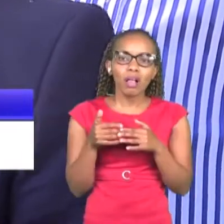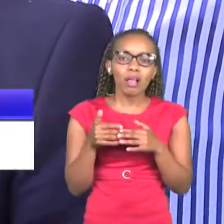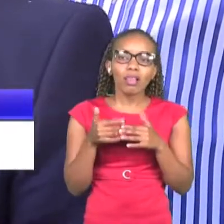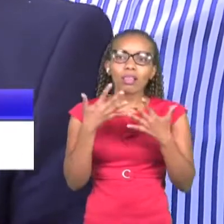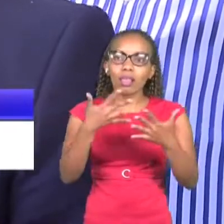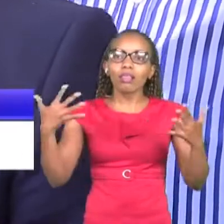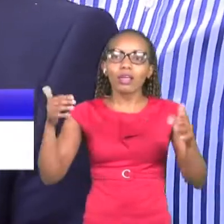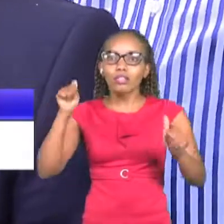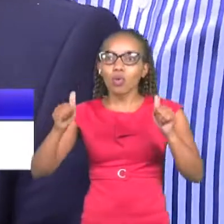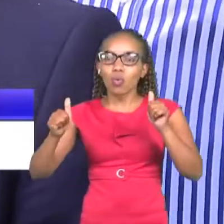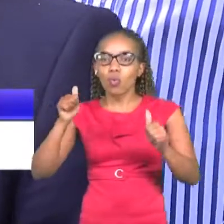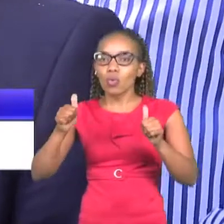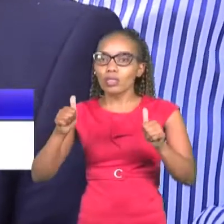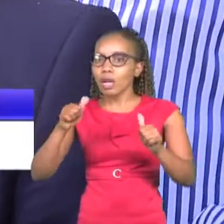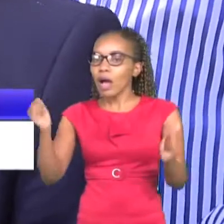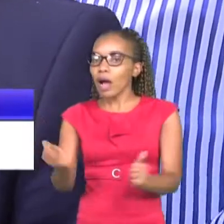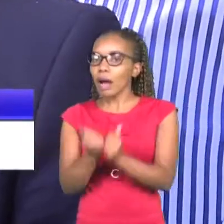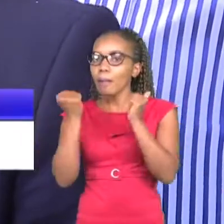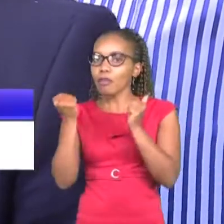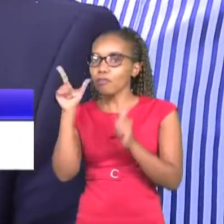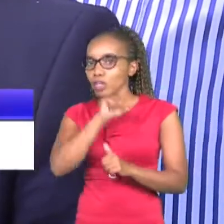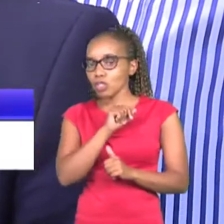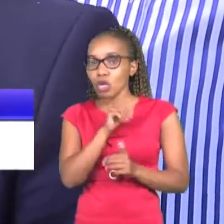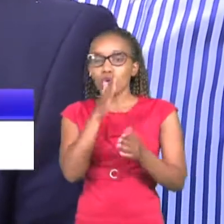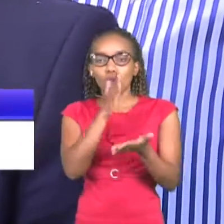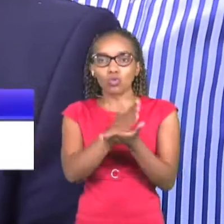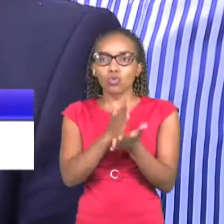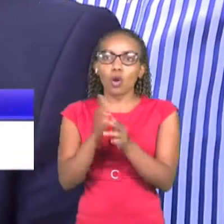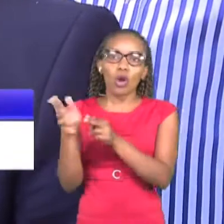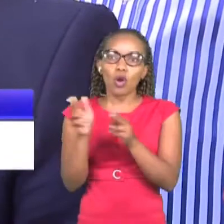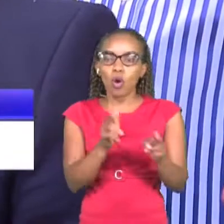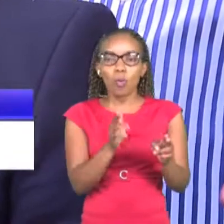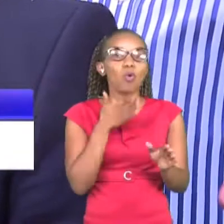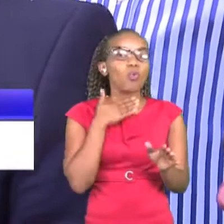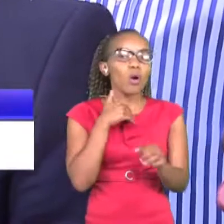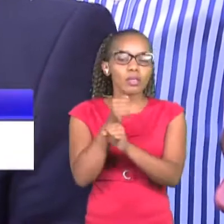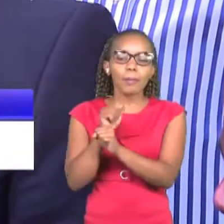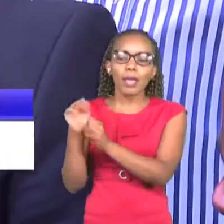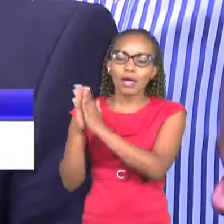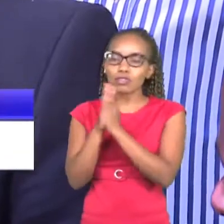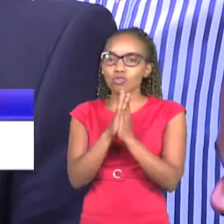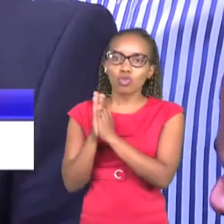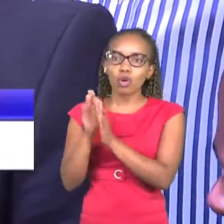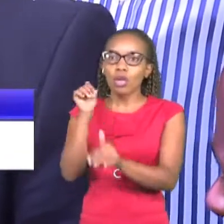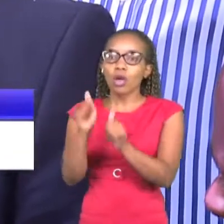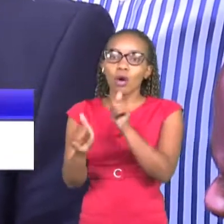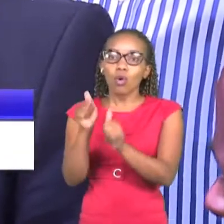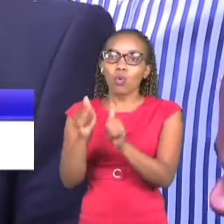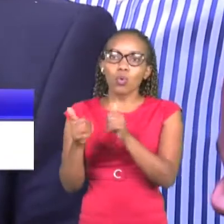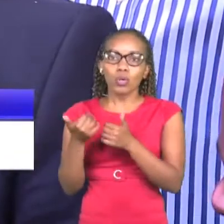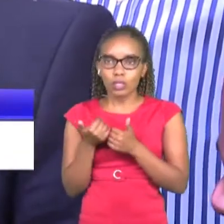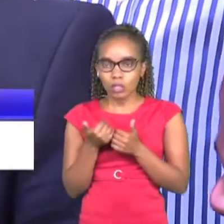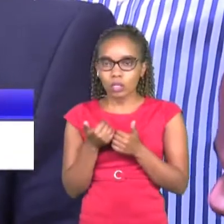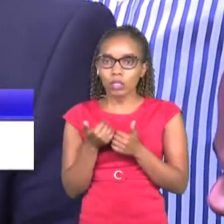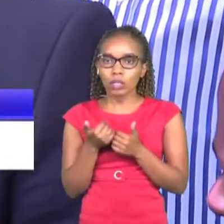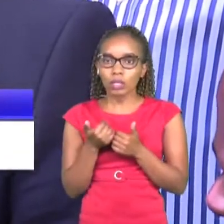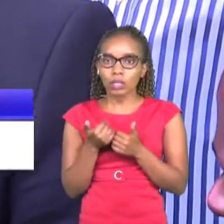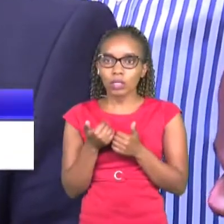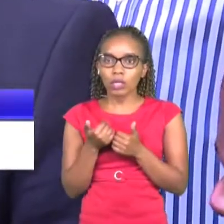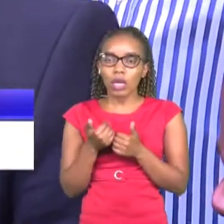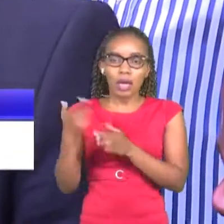meted out on them? It is obvious that they want to create a narrative that absolves them from their constitutional and legal